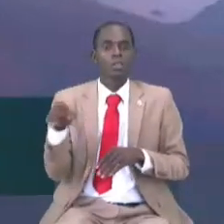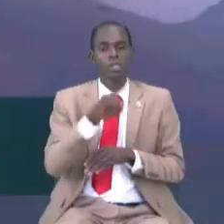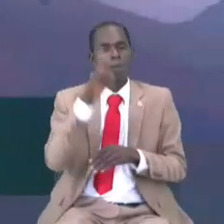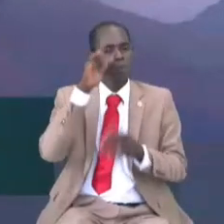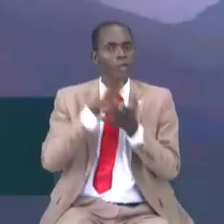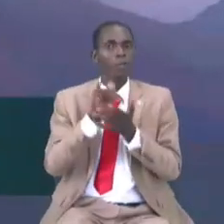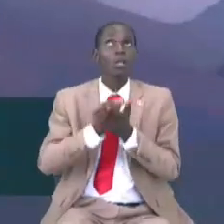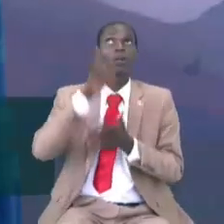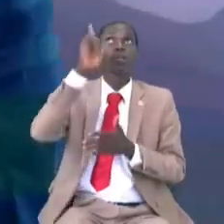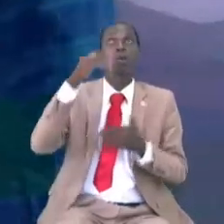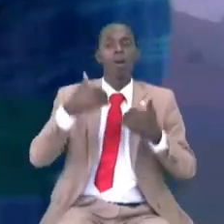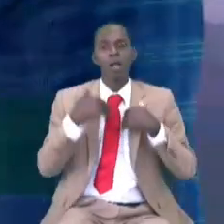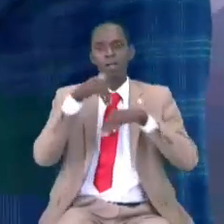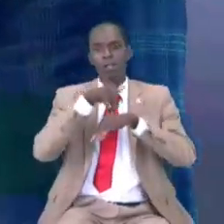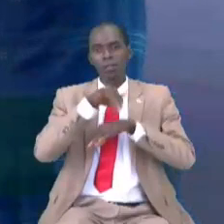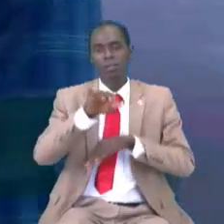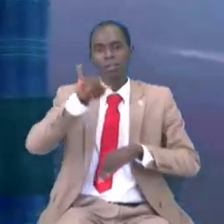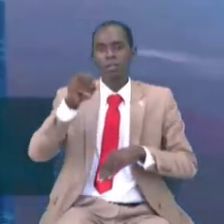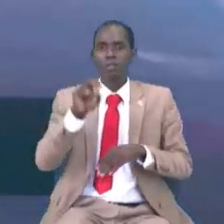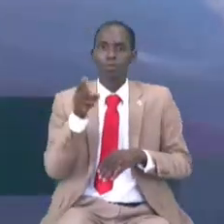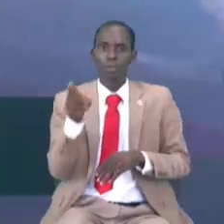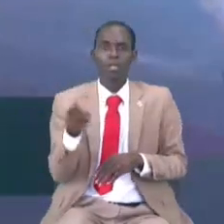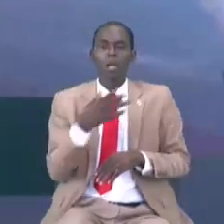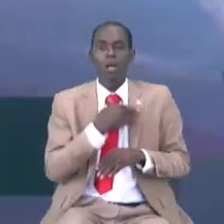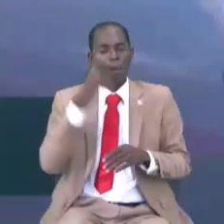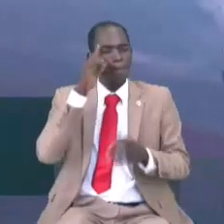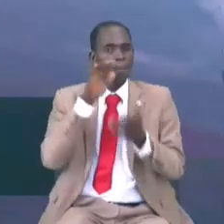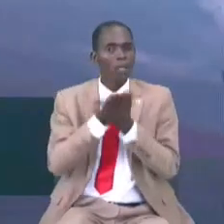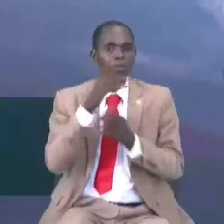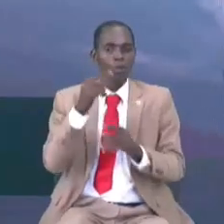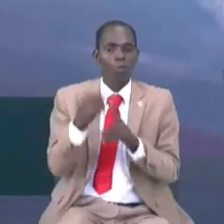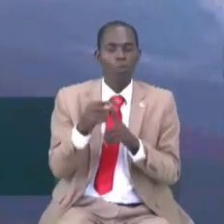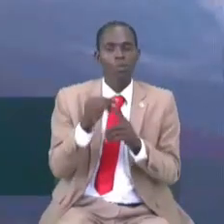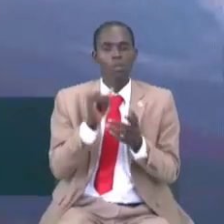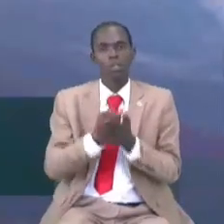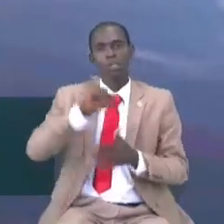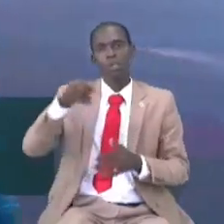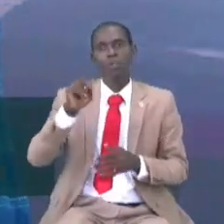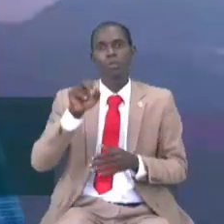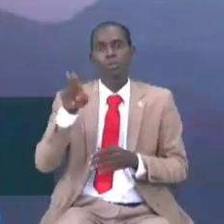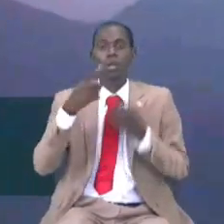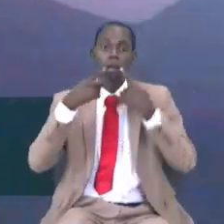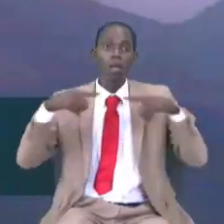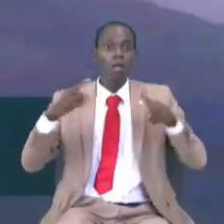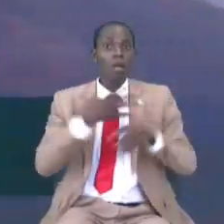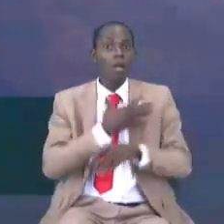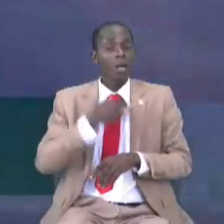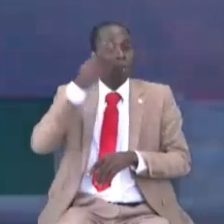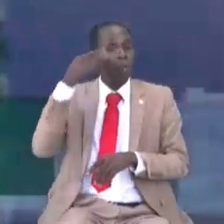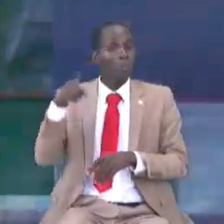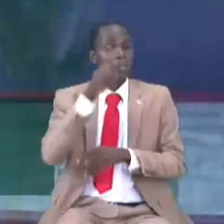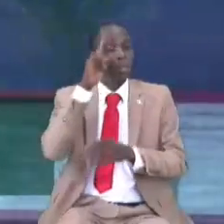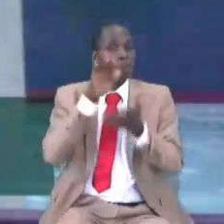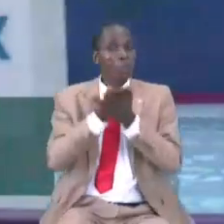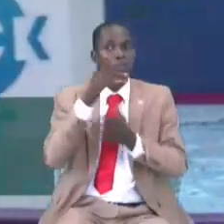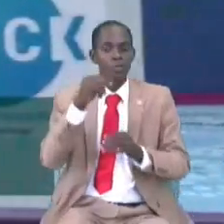he proclaimed. And because they believed, the word was believable. Now, you understand